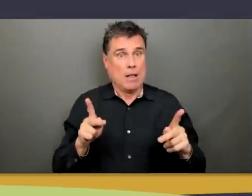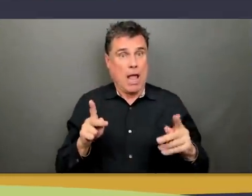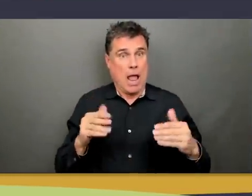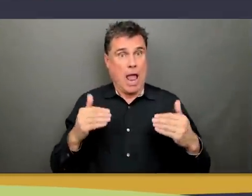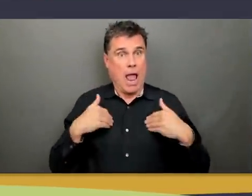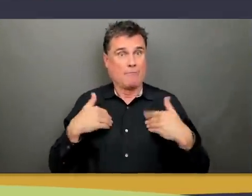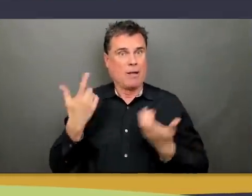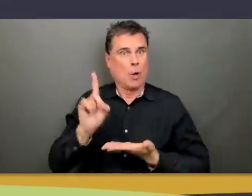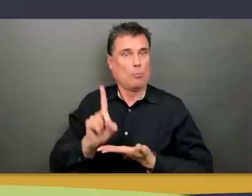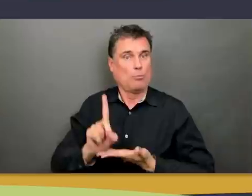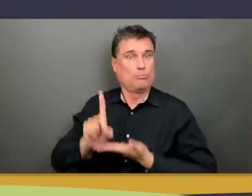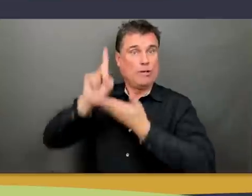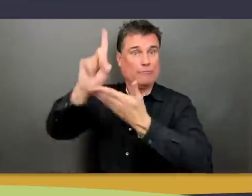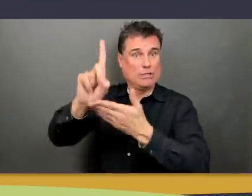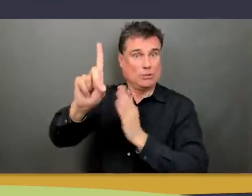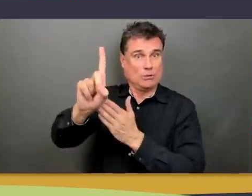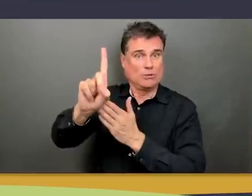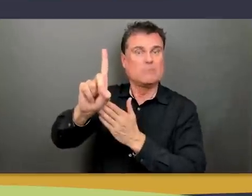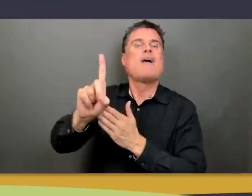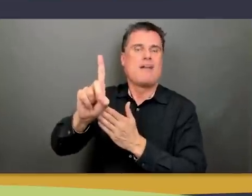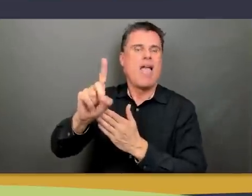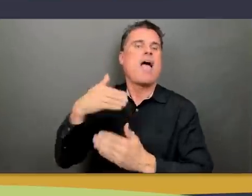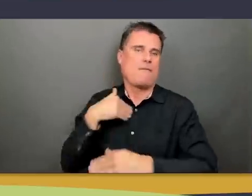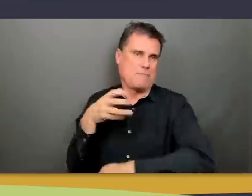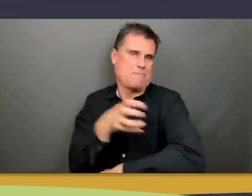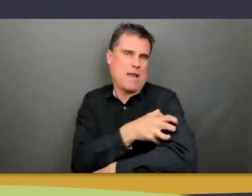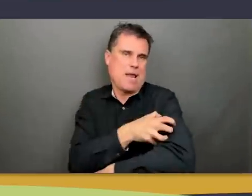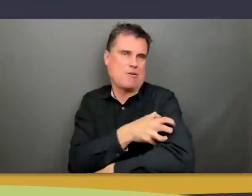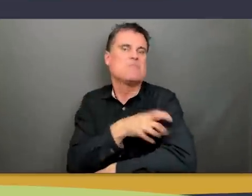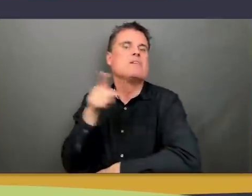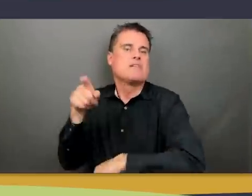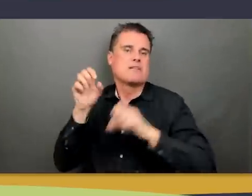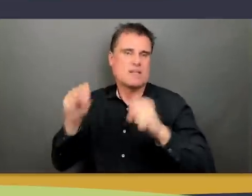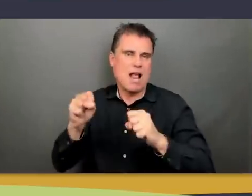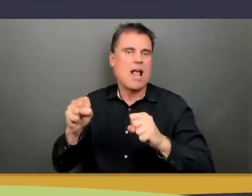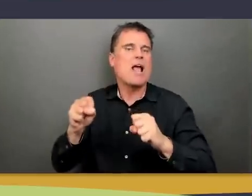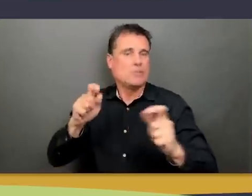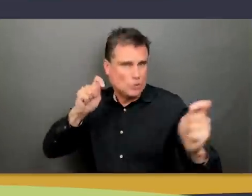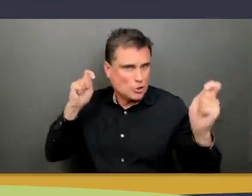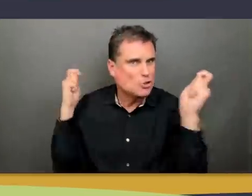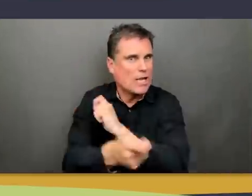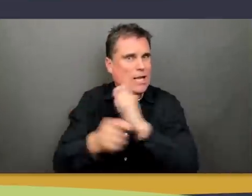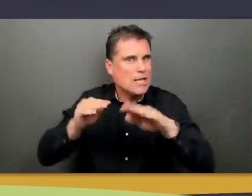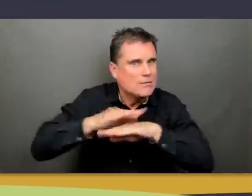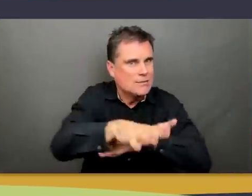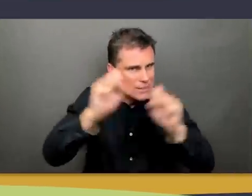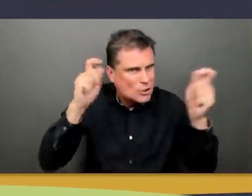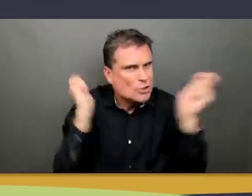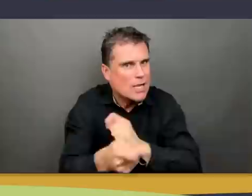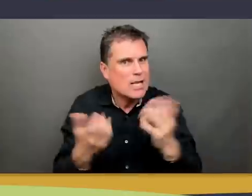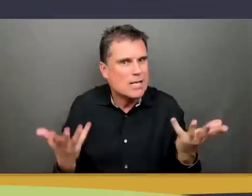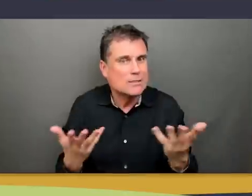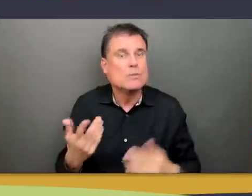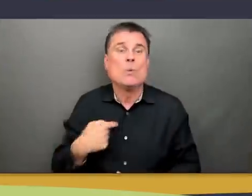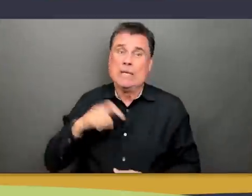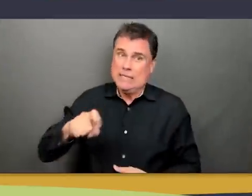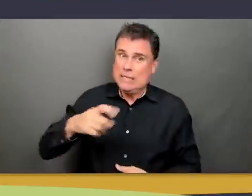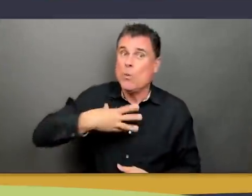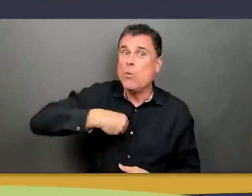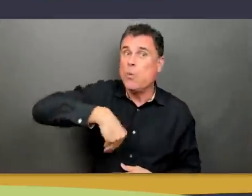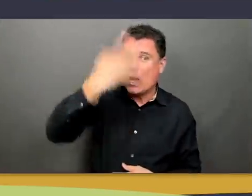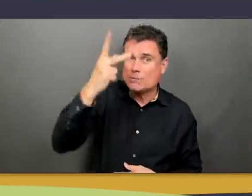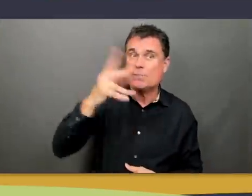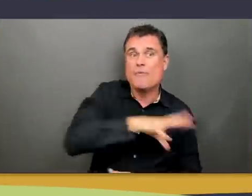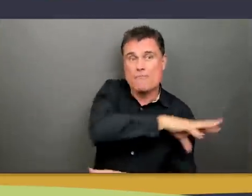the antidote to this system must include white folks doing this work alongside us. Our destinies are